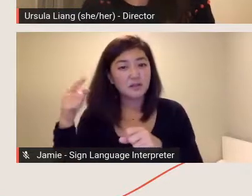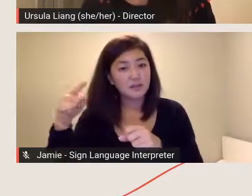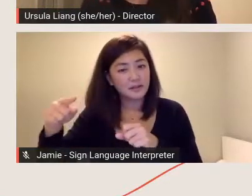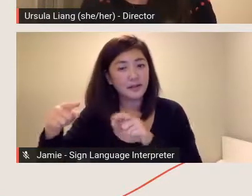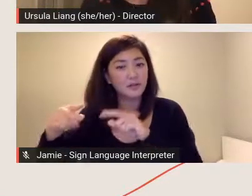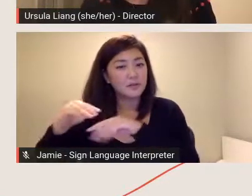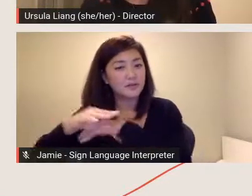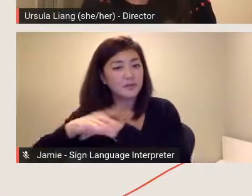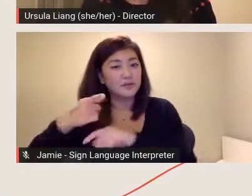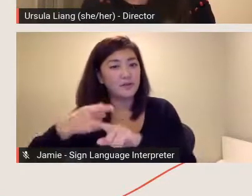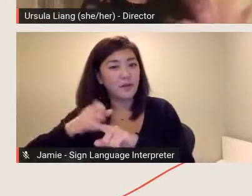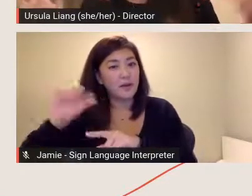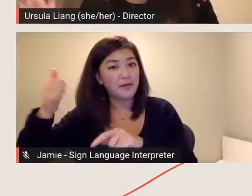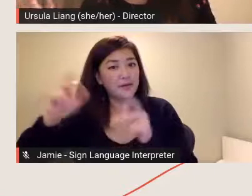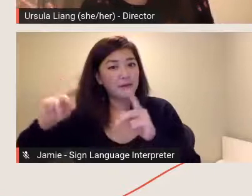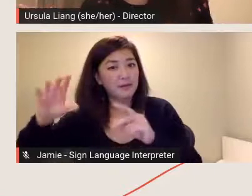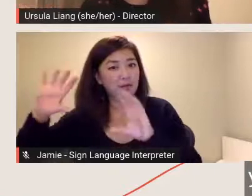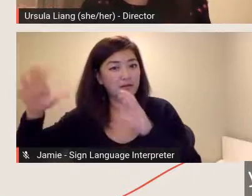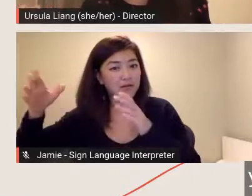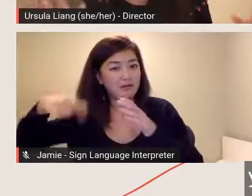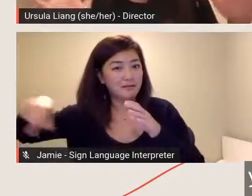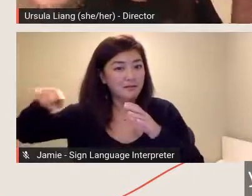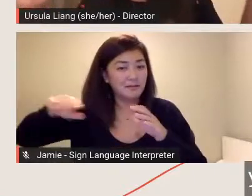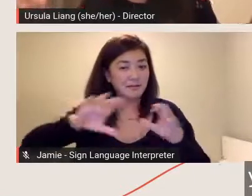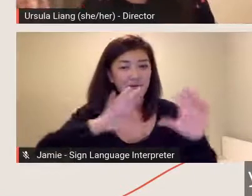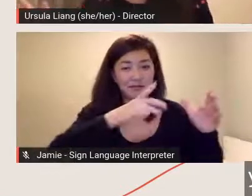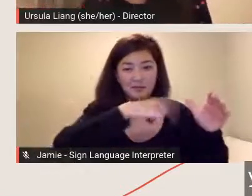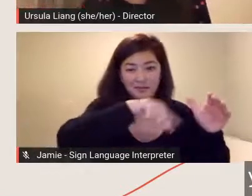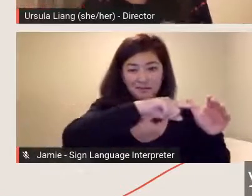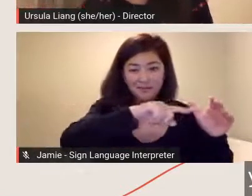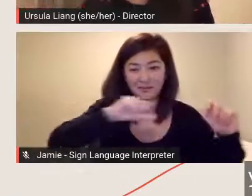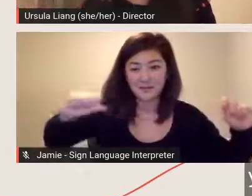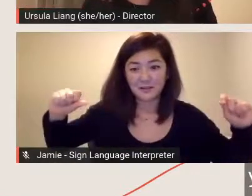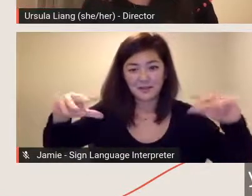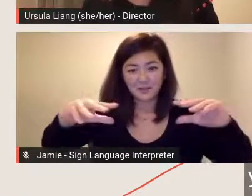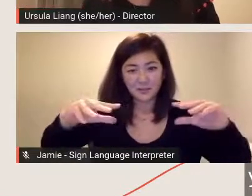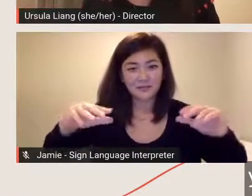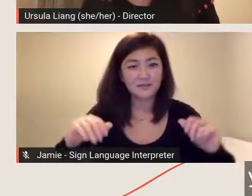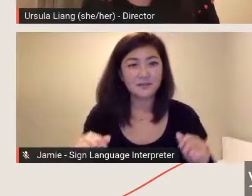also influenced by outside actors that had, you know, like international